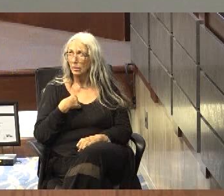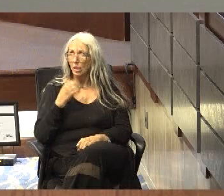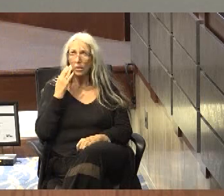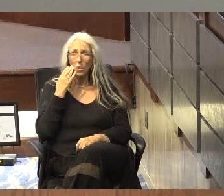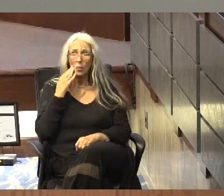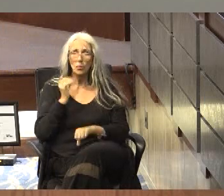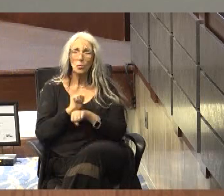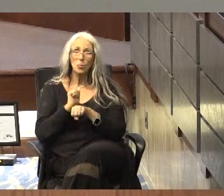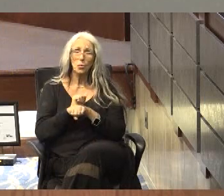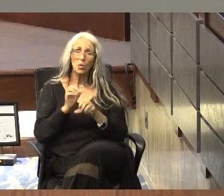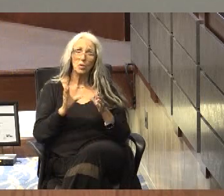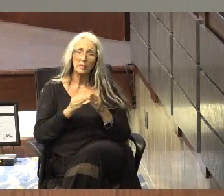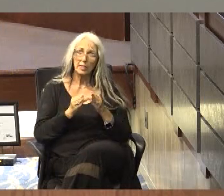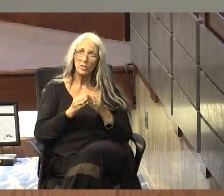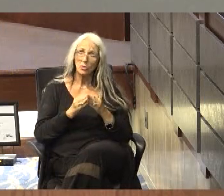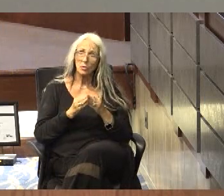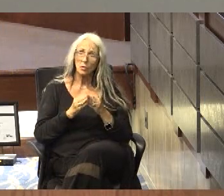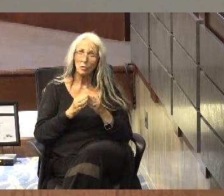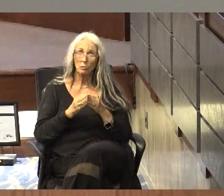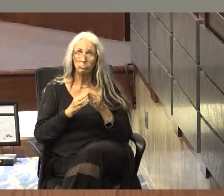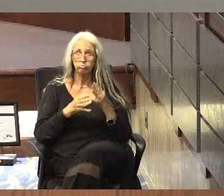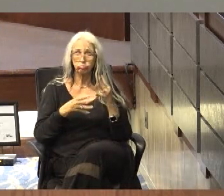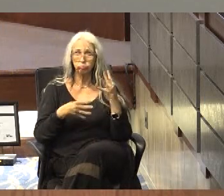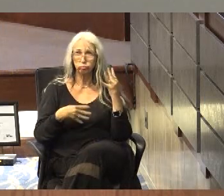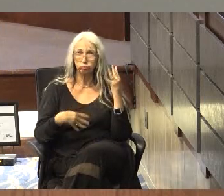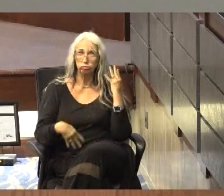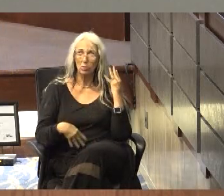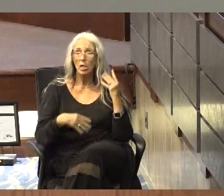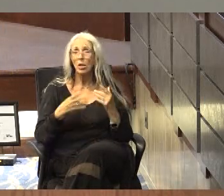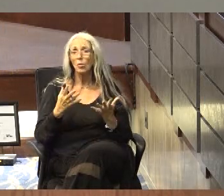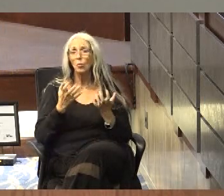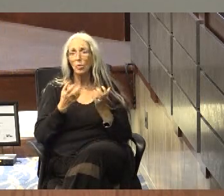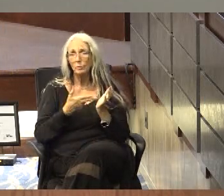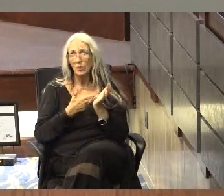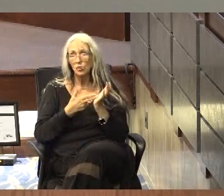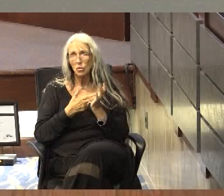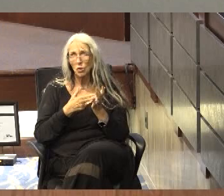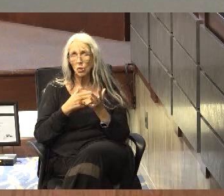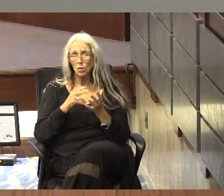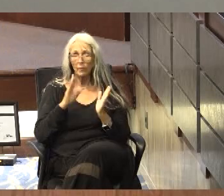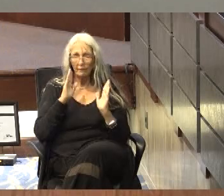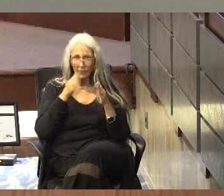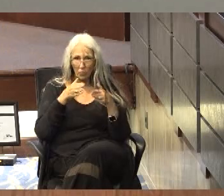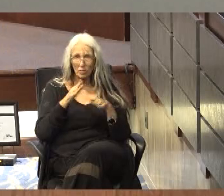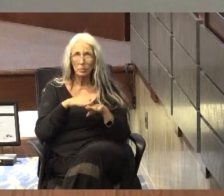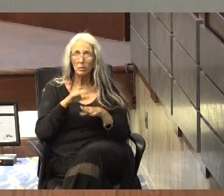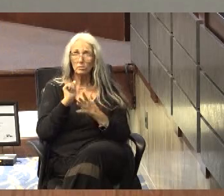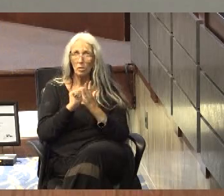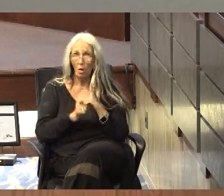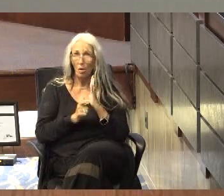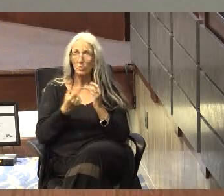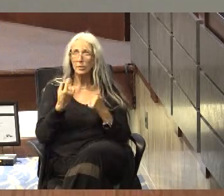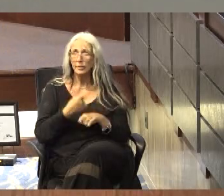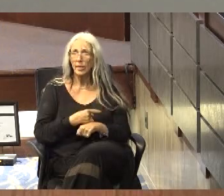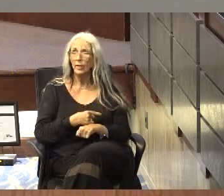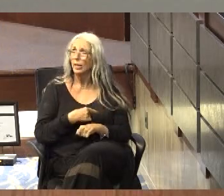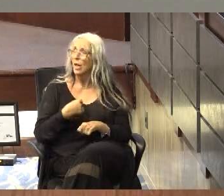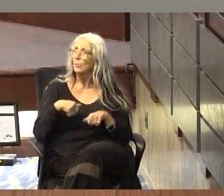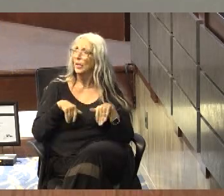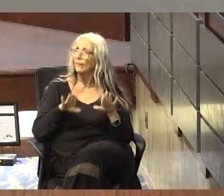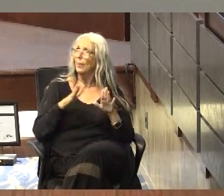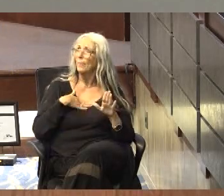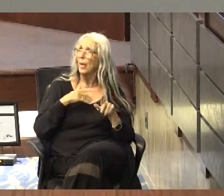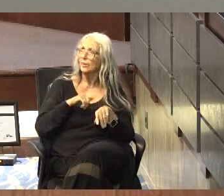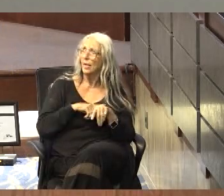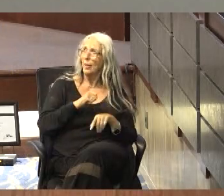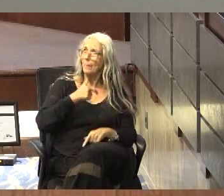sessions are considerable, and we want to be sure and get to all of them today. So I'm going to yield my time back to